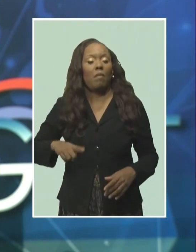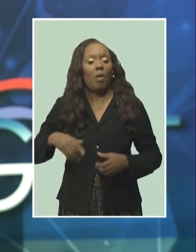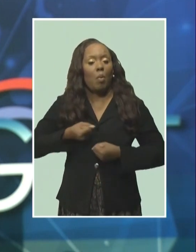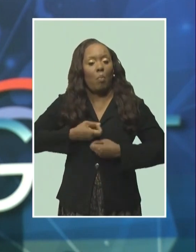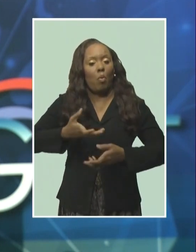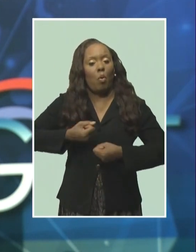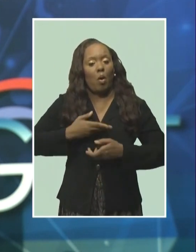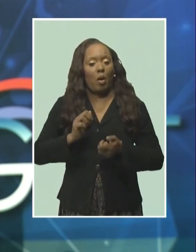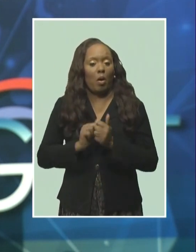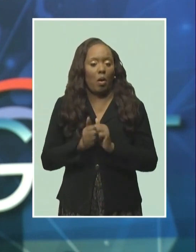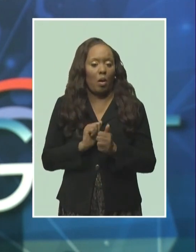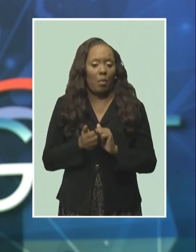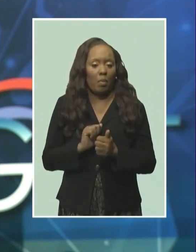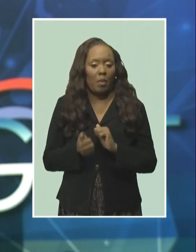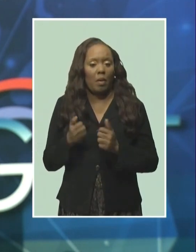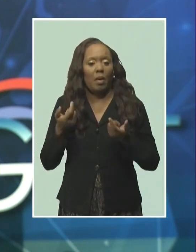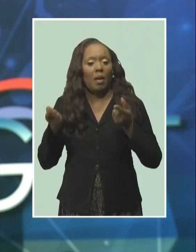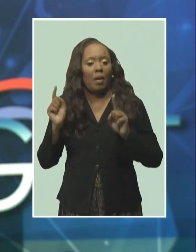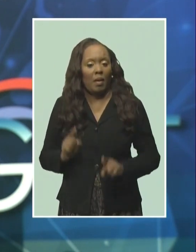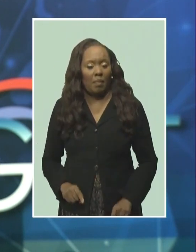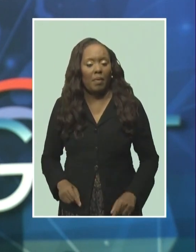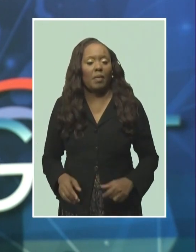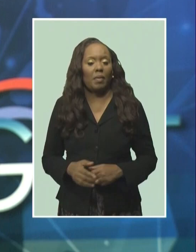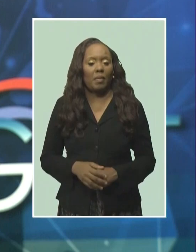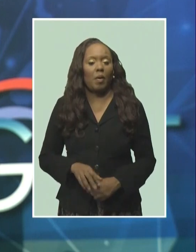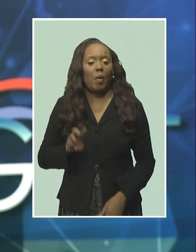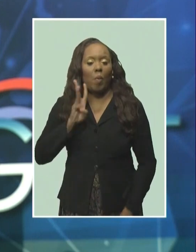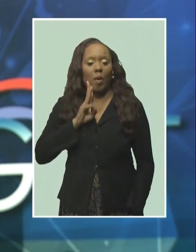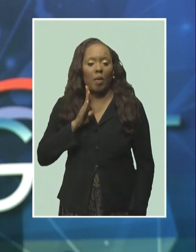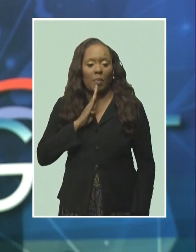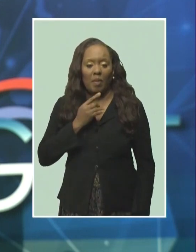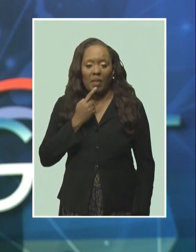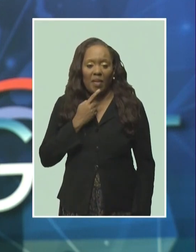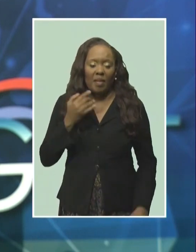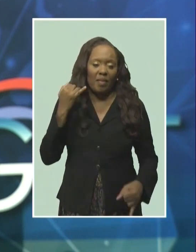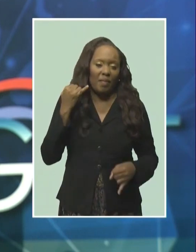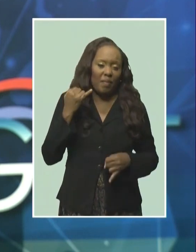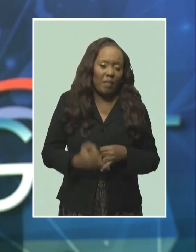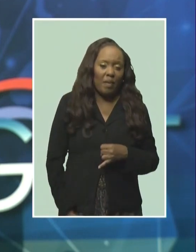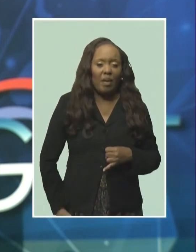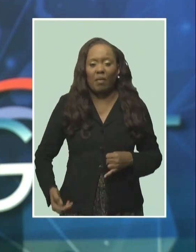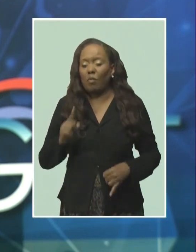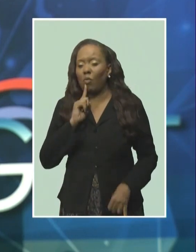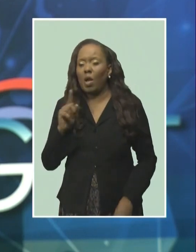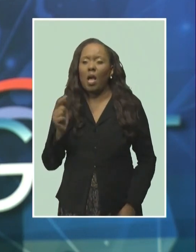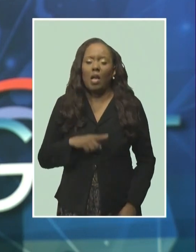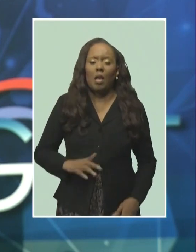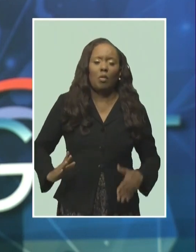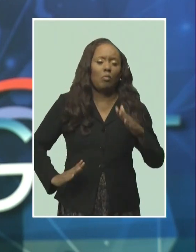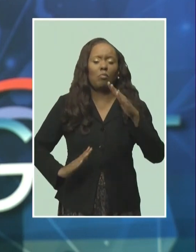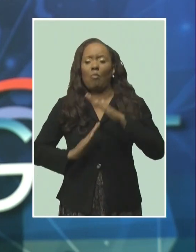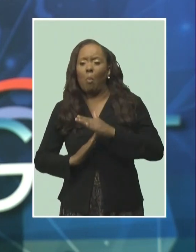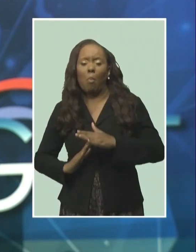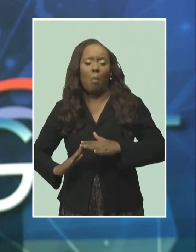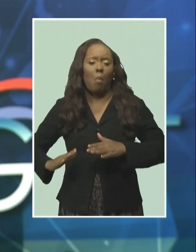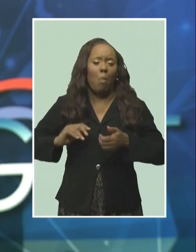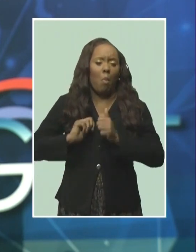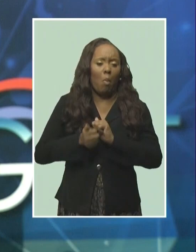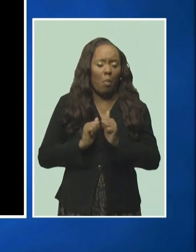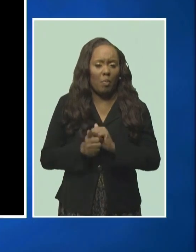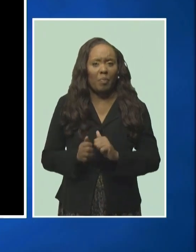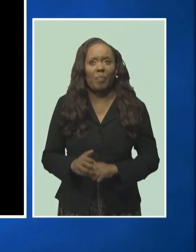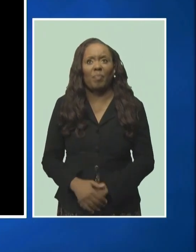lot of campaigning. So us Lions said for World Diabetes this year, we want to make something homely to Barbadians. And so the